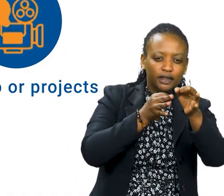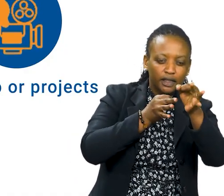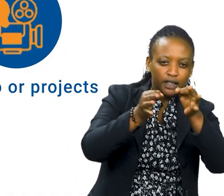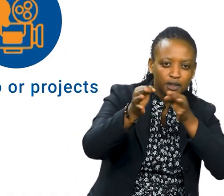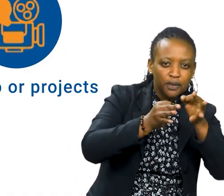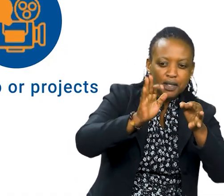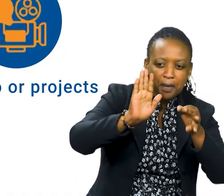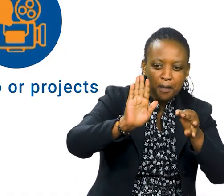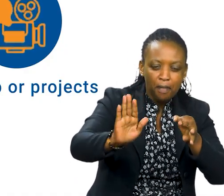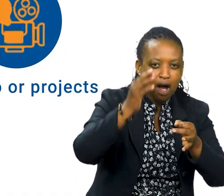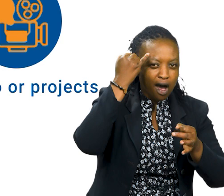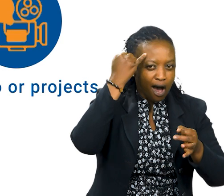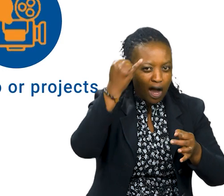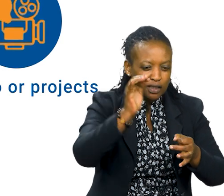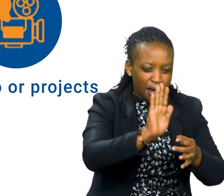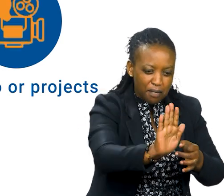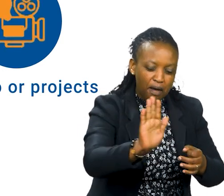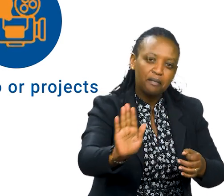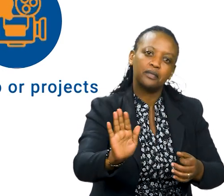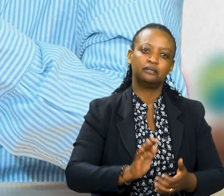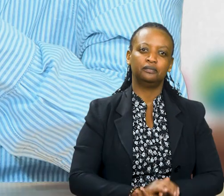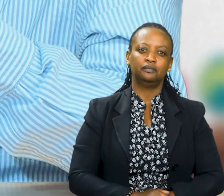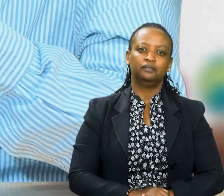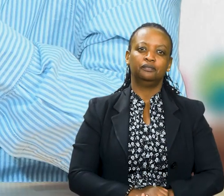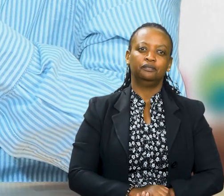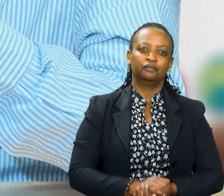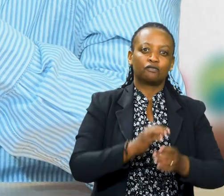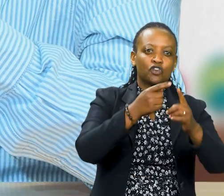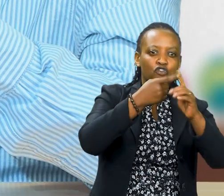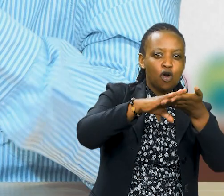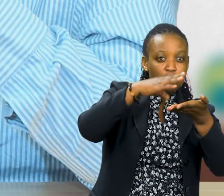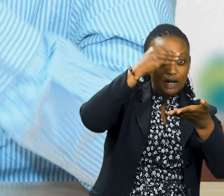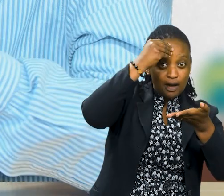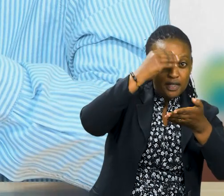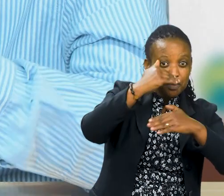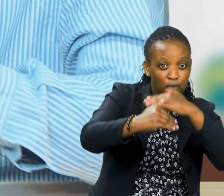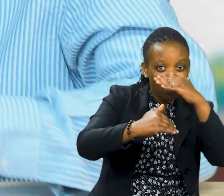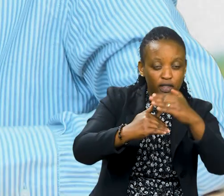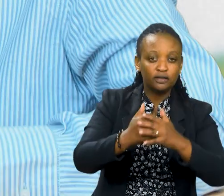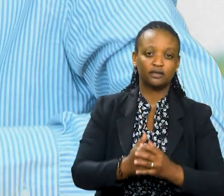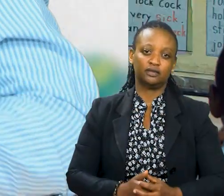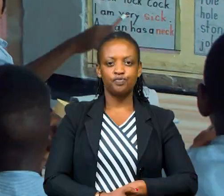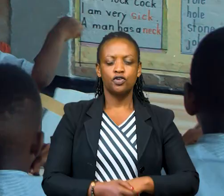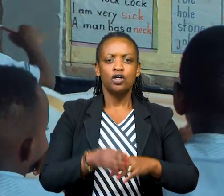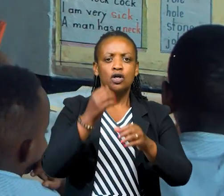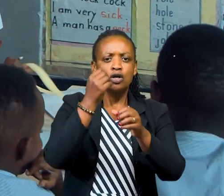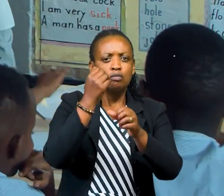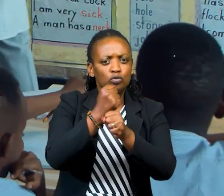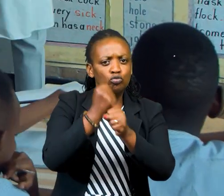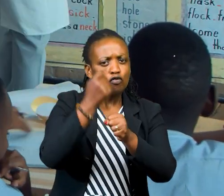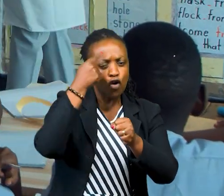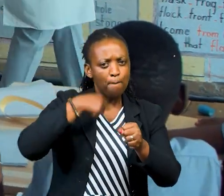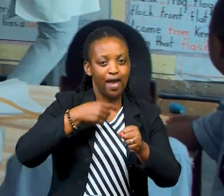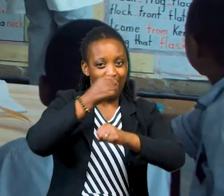to express his or her ideas from the learning process. Do for me